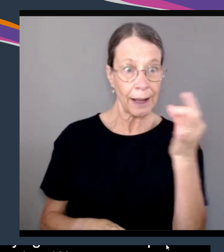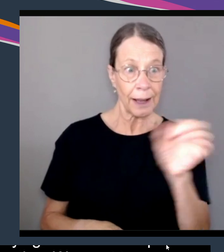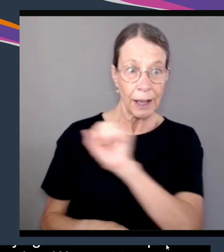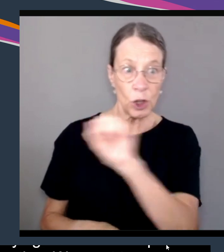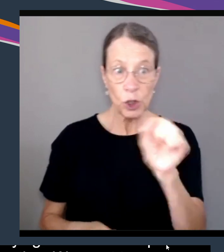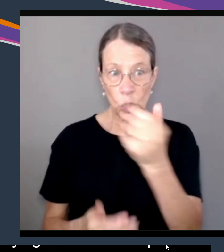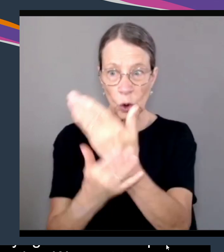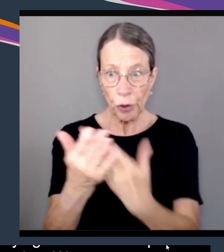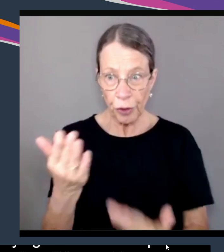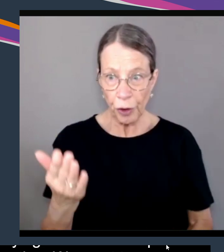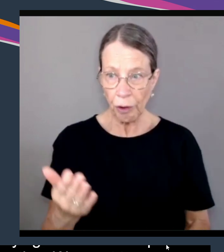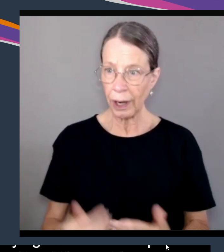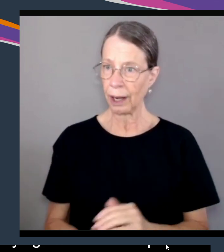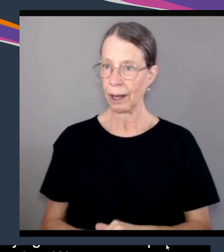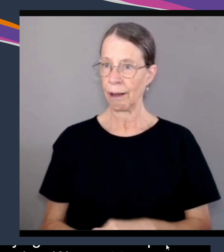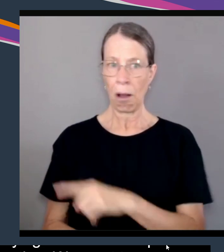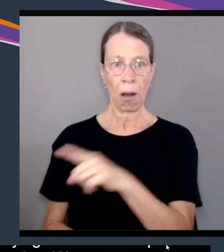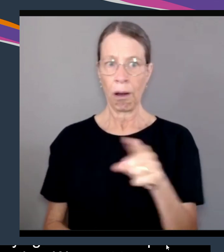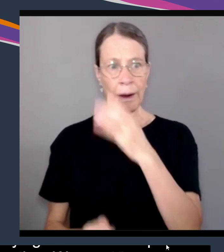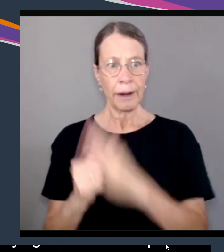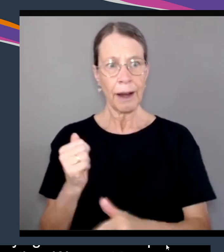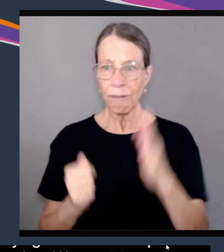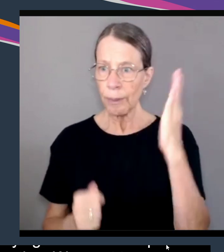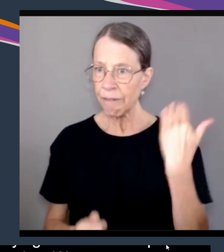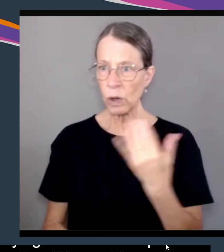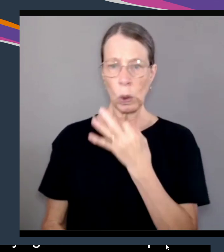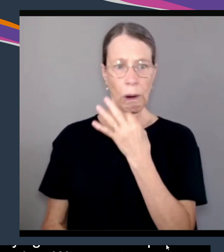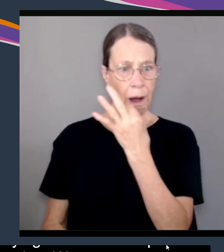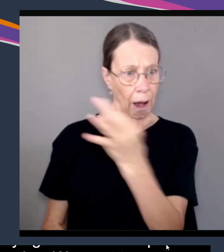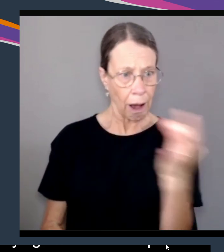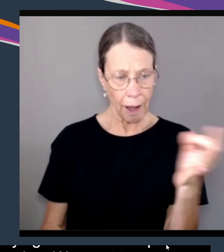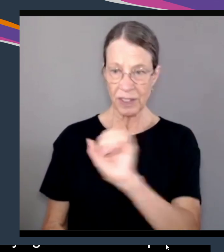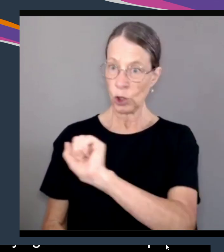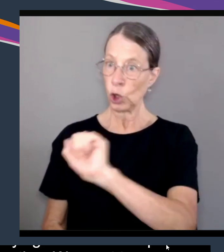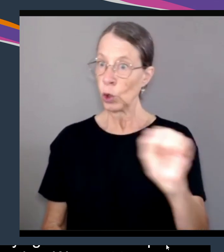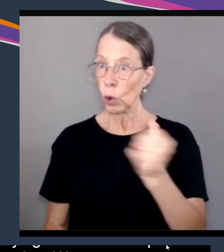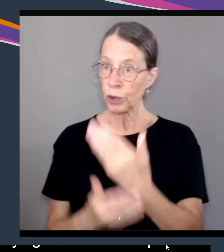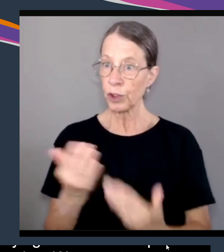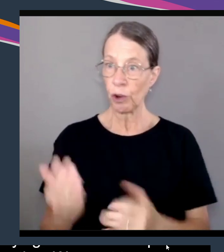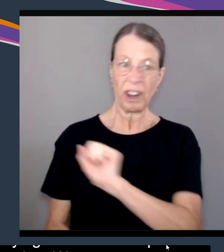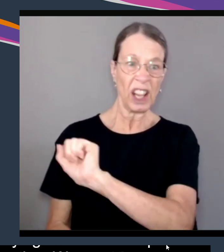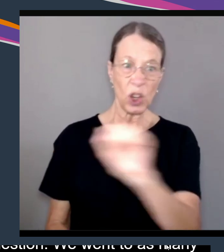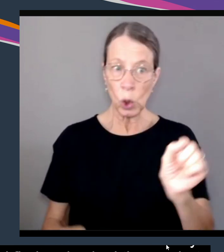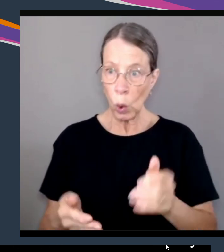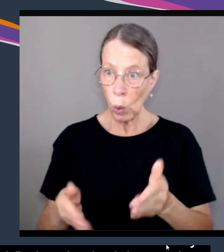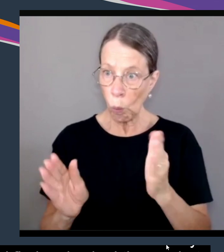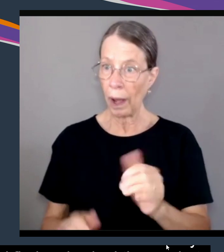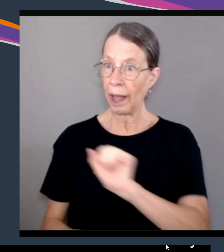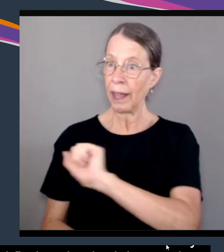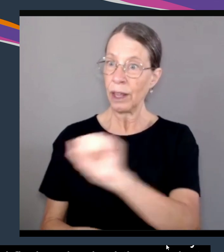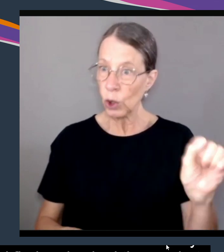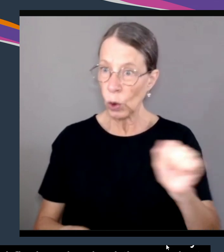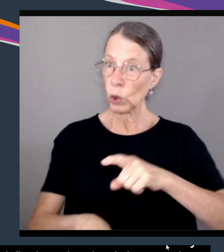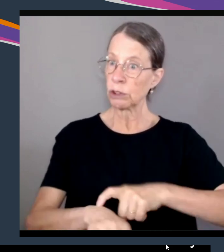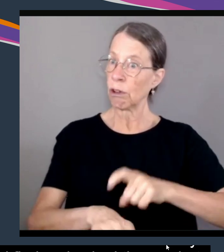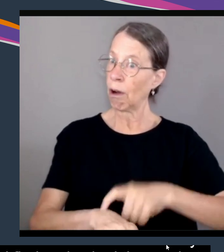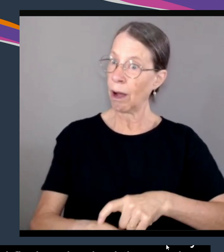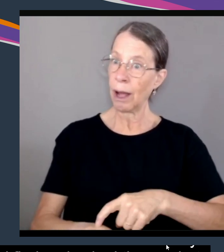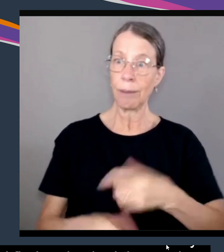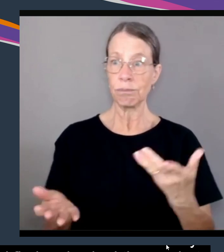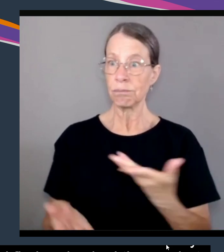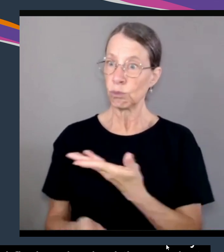asked. Tell us your story on your terms, in your time and in your space. And we thought at the time it'd all be about